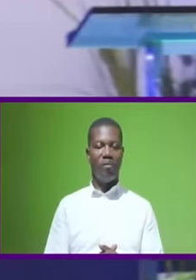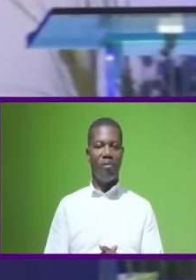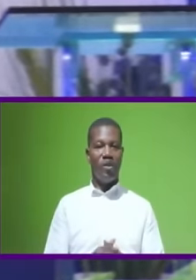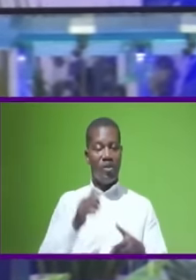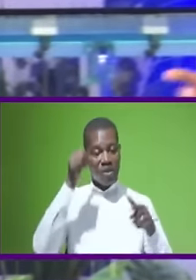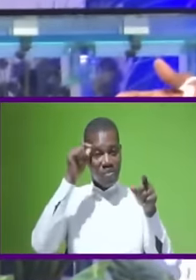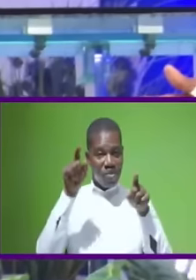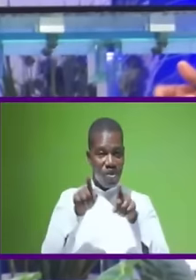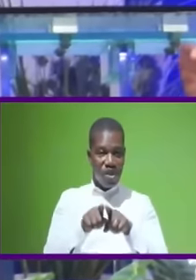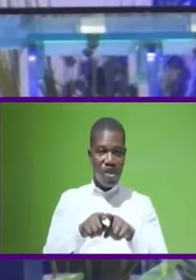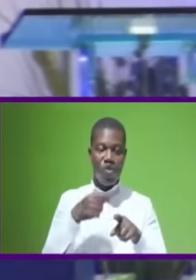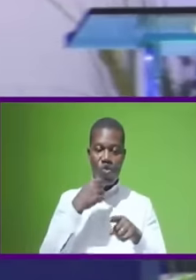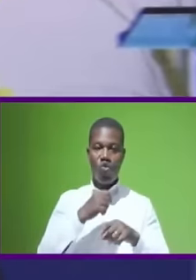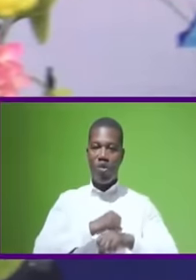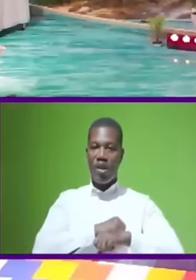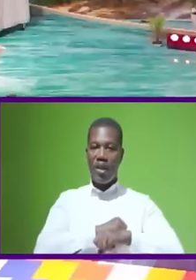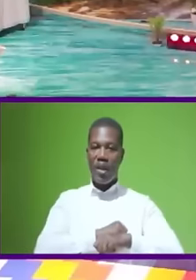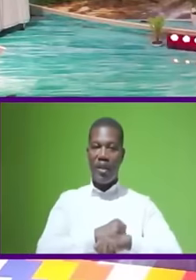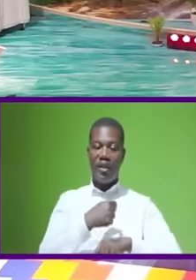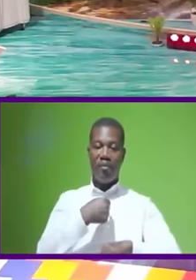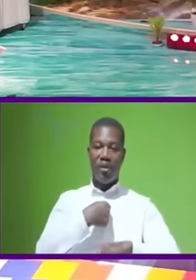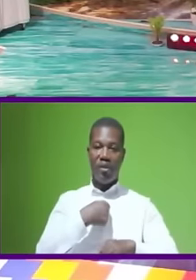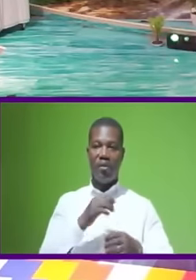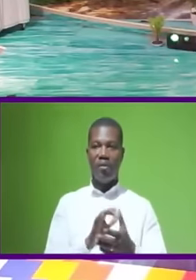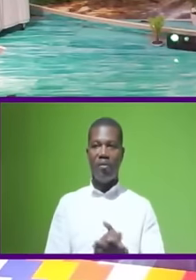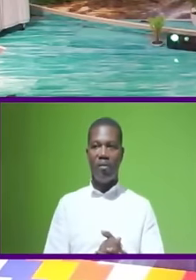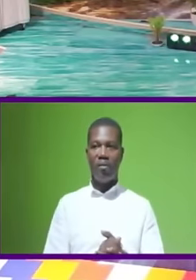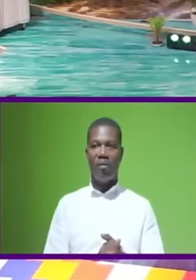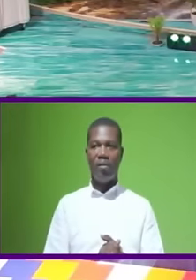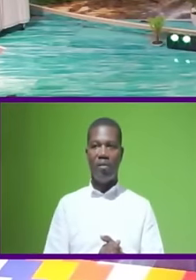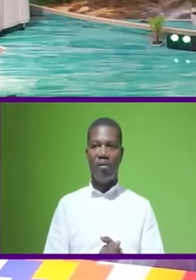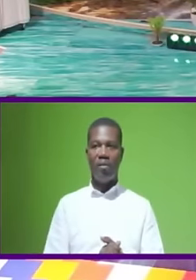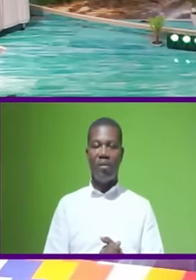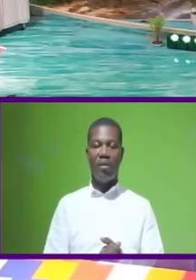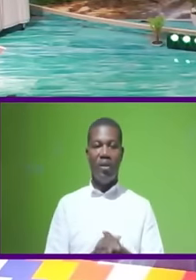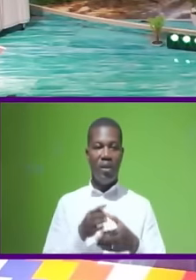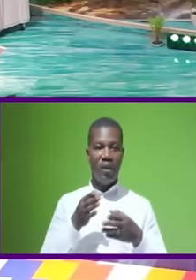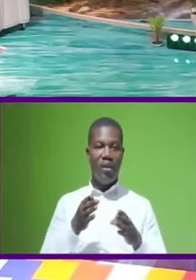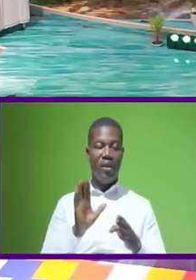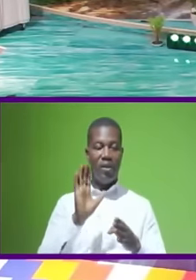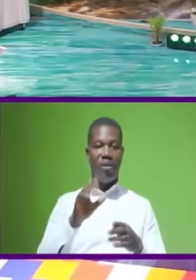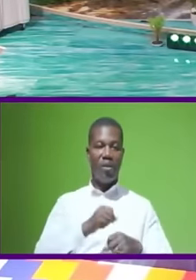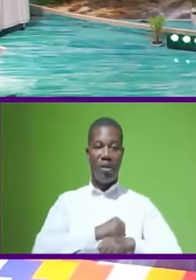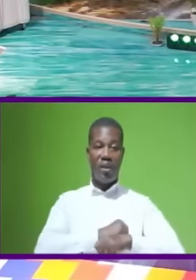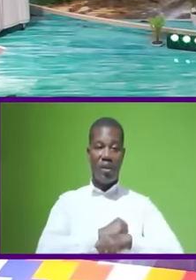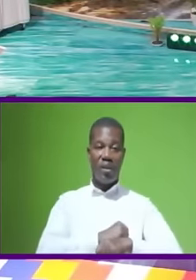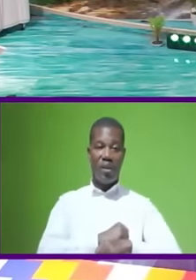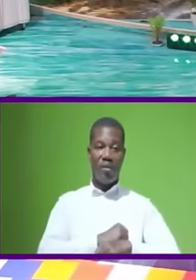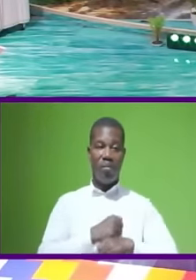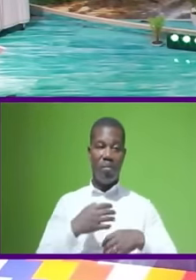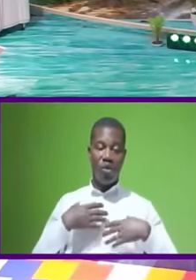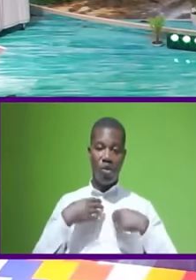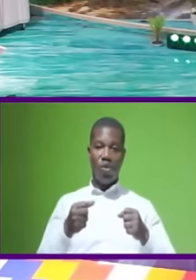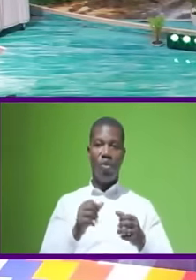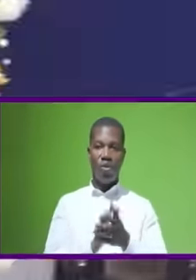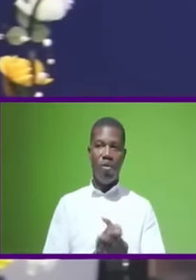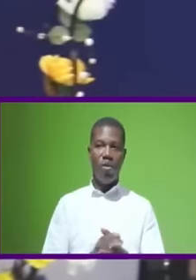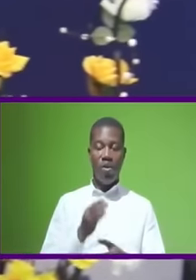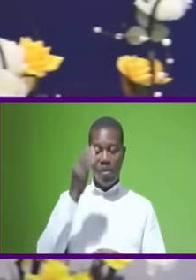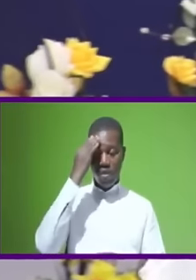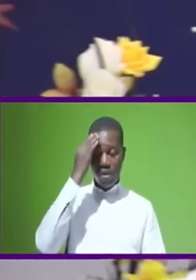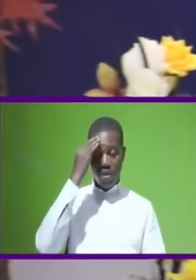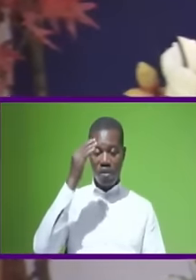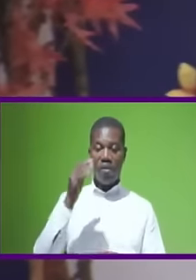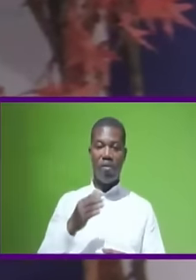Moba by mommy. Mama mo secret monya tight. Oh, na minem no,